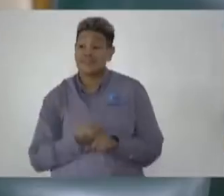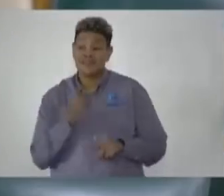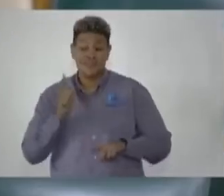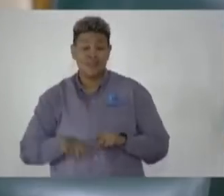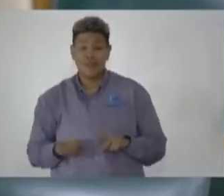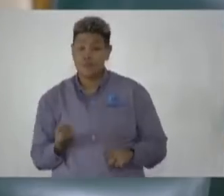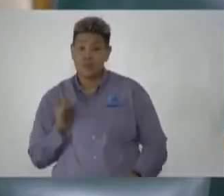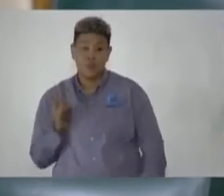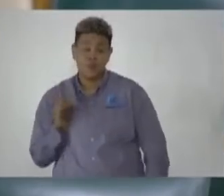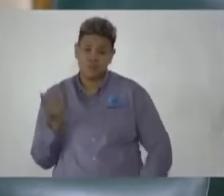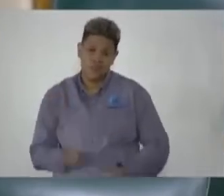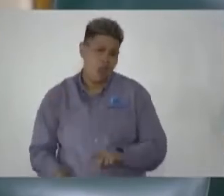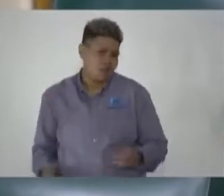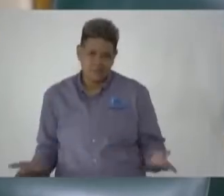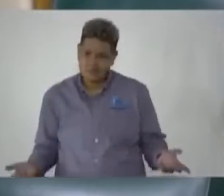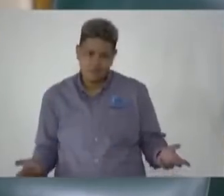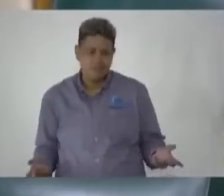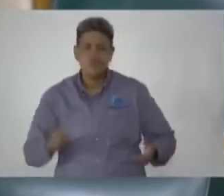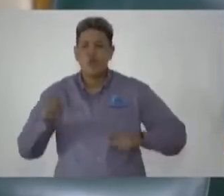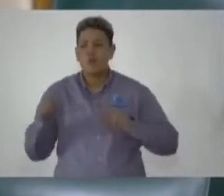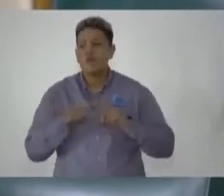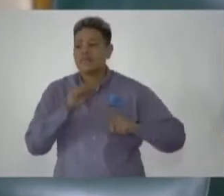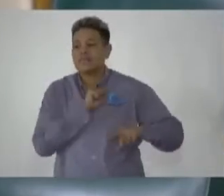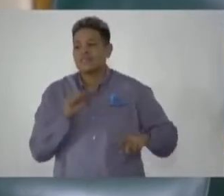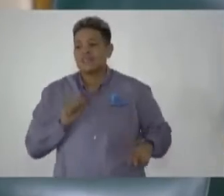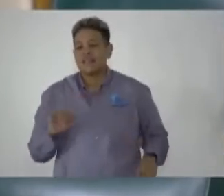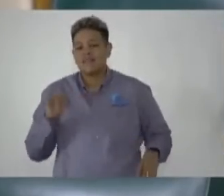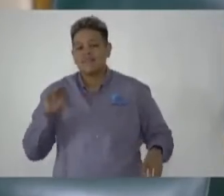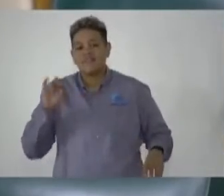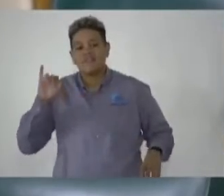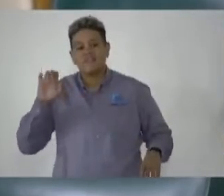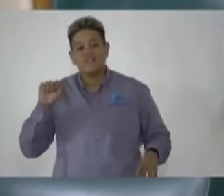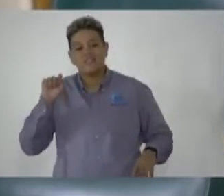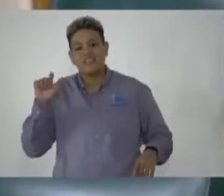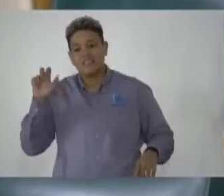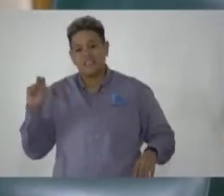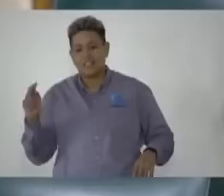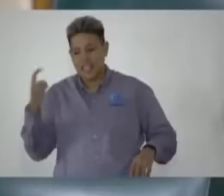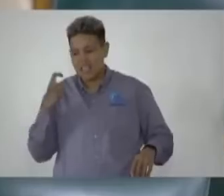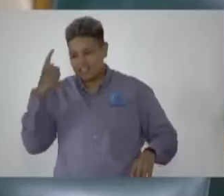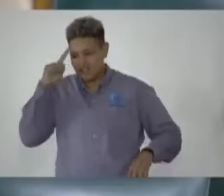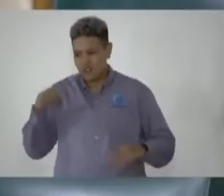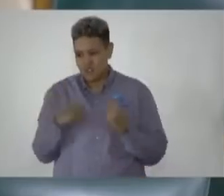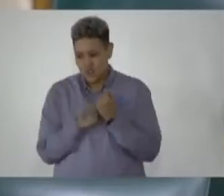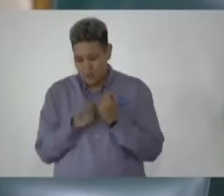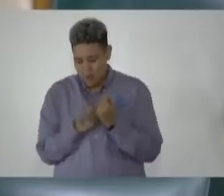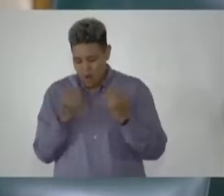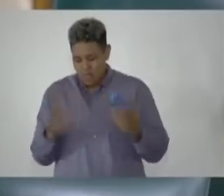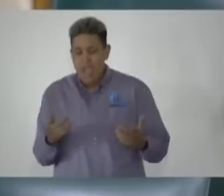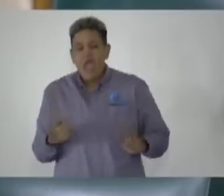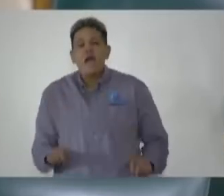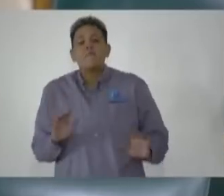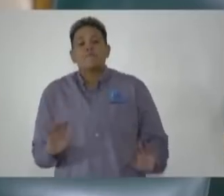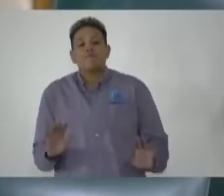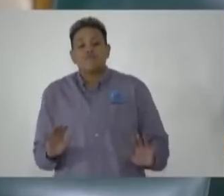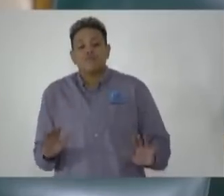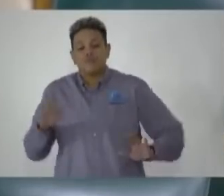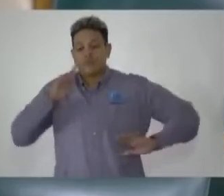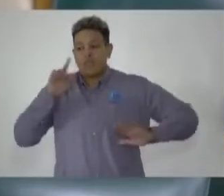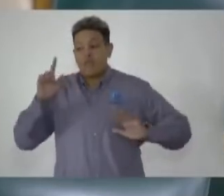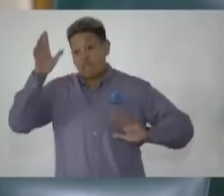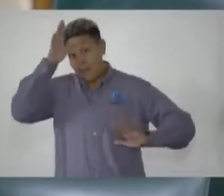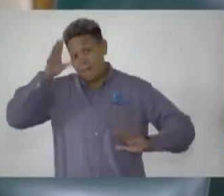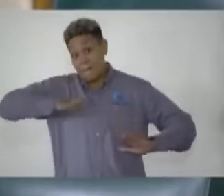it alone. And so when Senator Janice Allen asks for the support of the